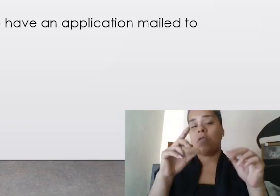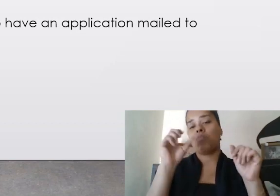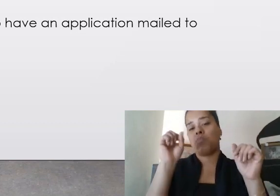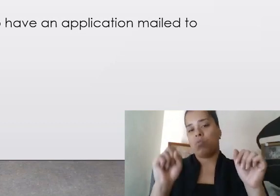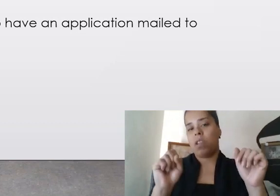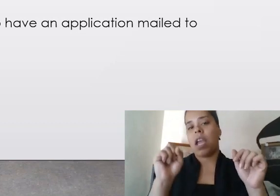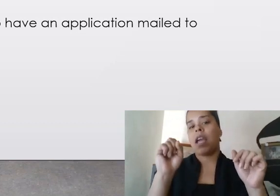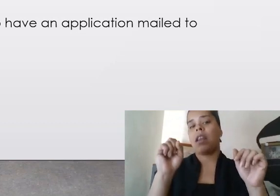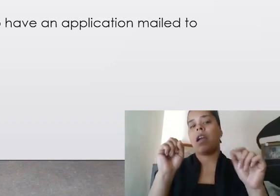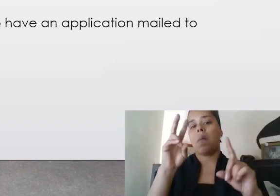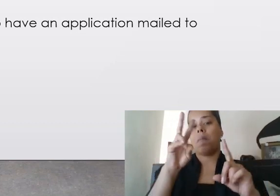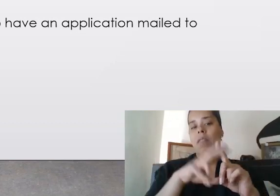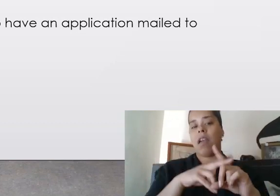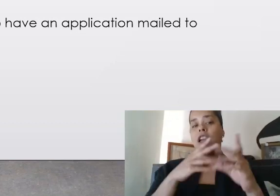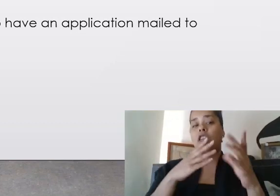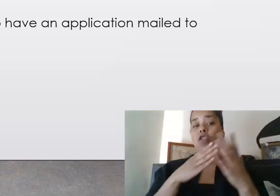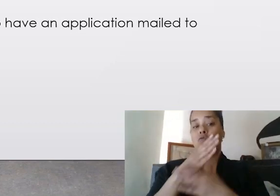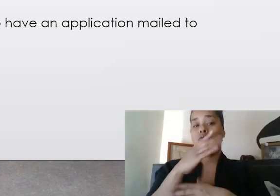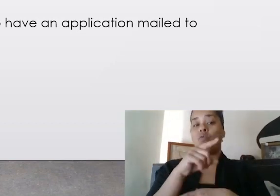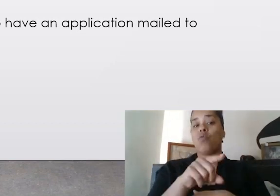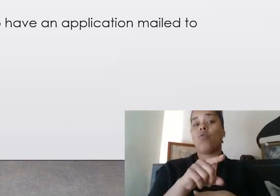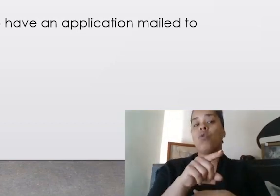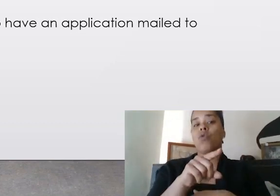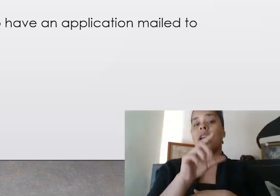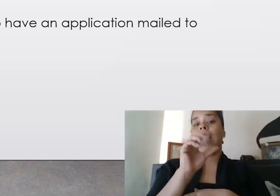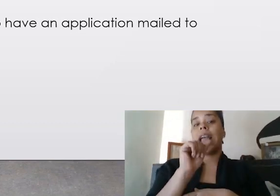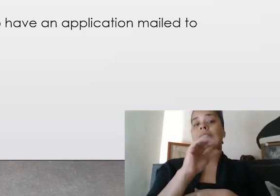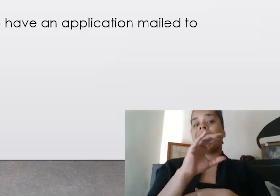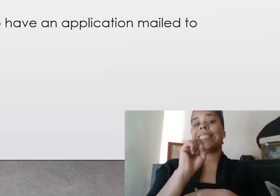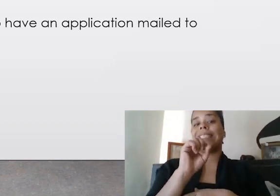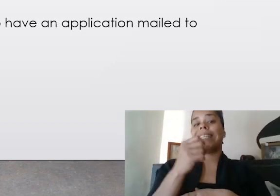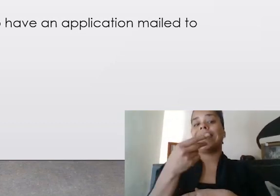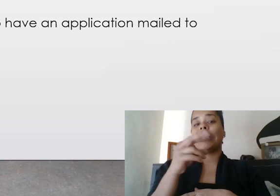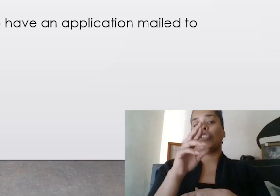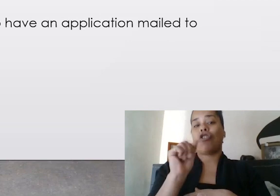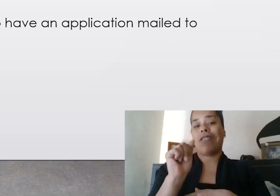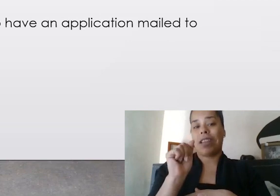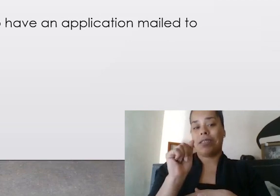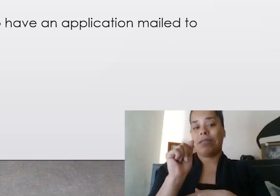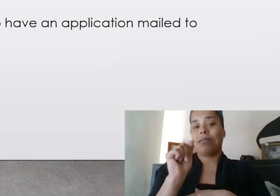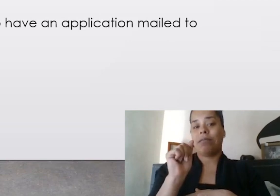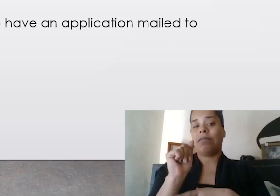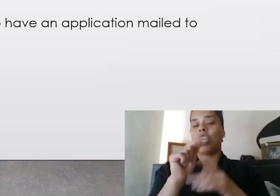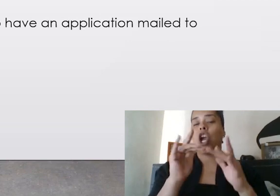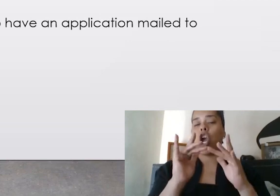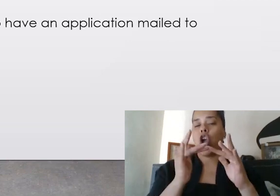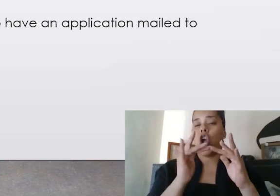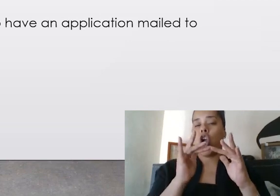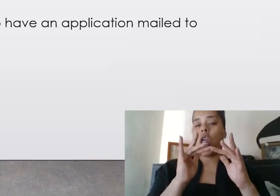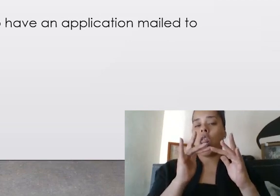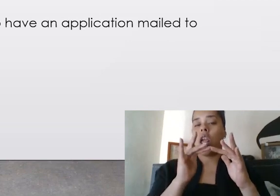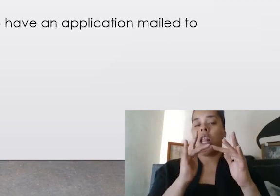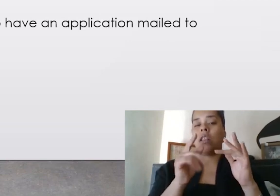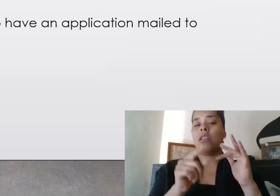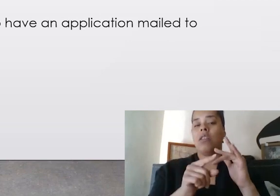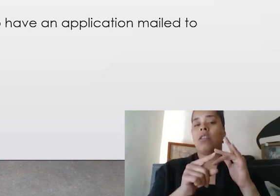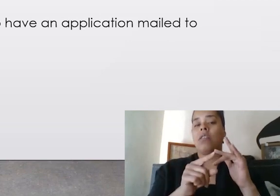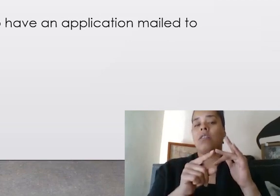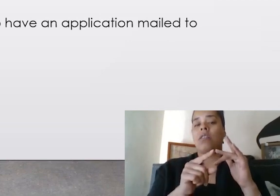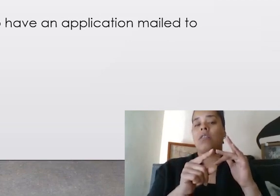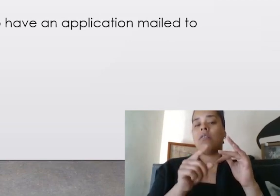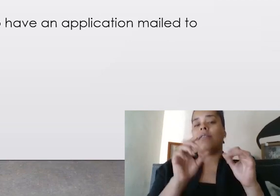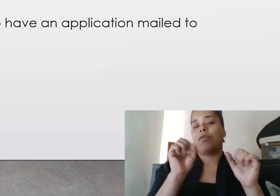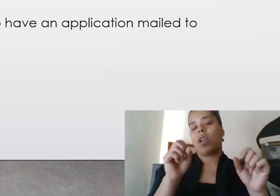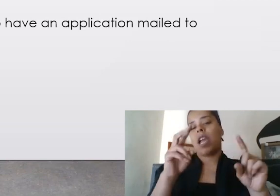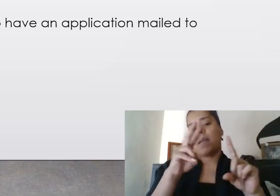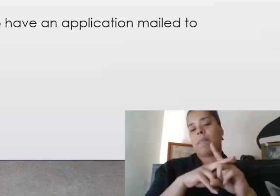apply through Access HRA, which is an online portal where you can apply for